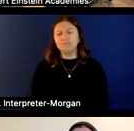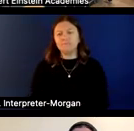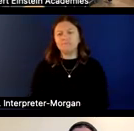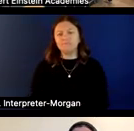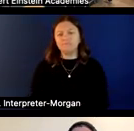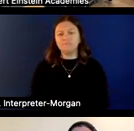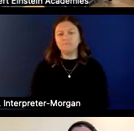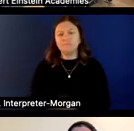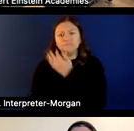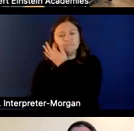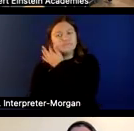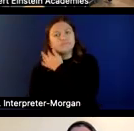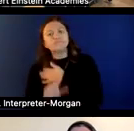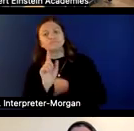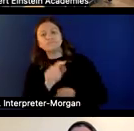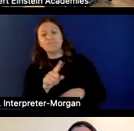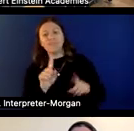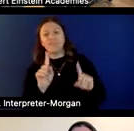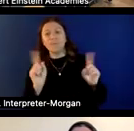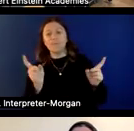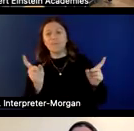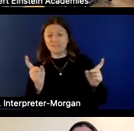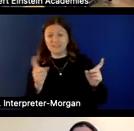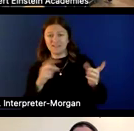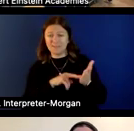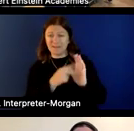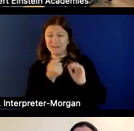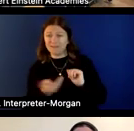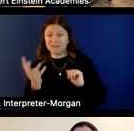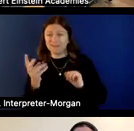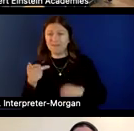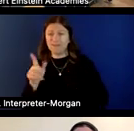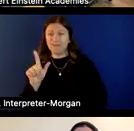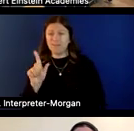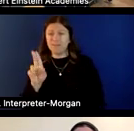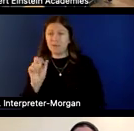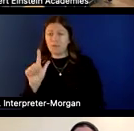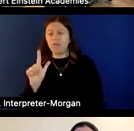In the parentheses underneath, it's a plural. Correct, yeah, thank you. So,